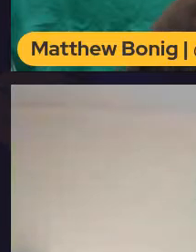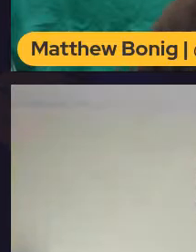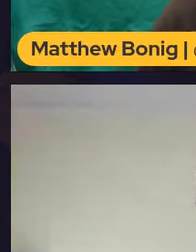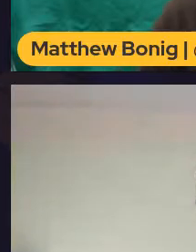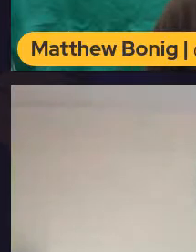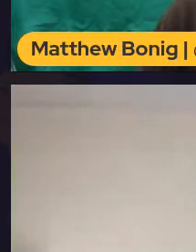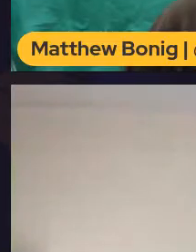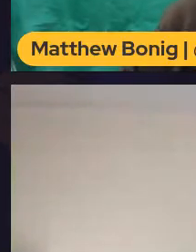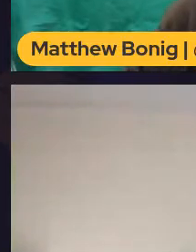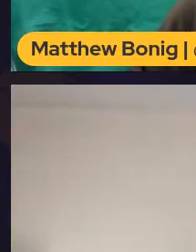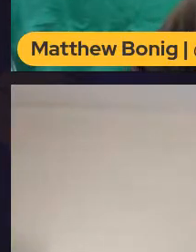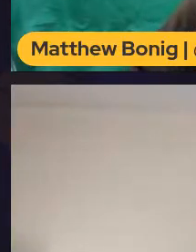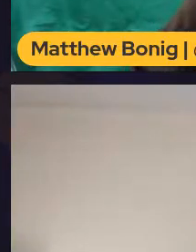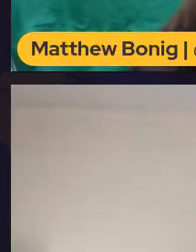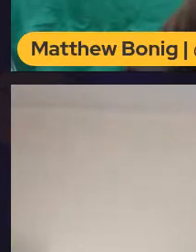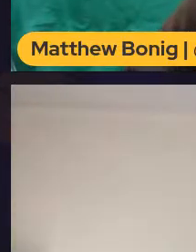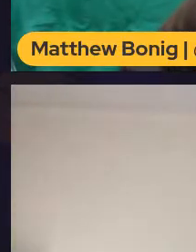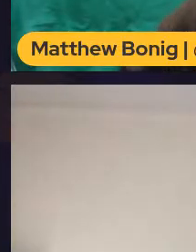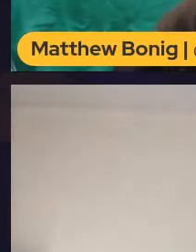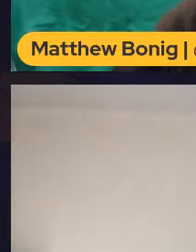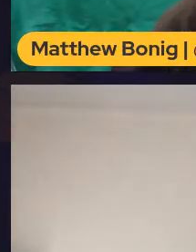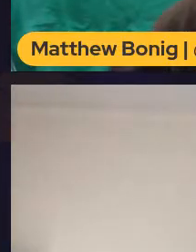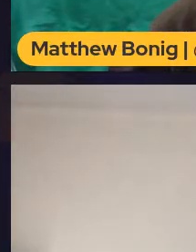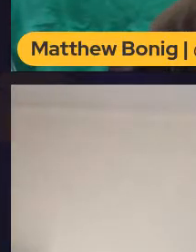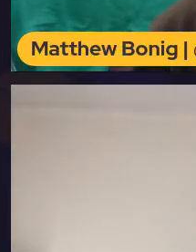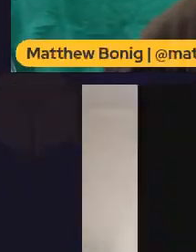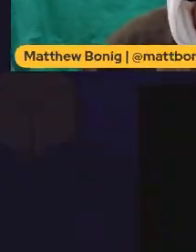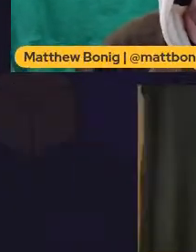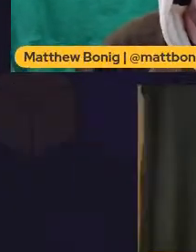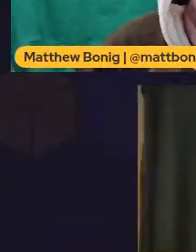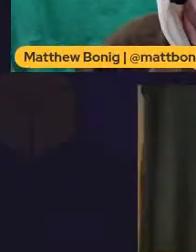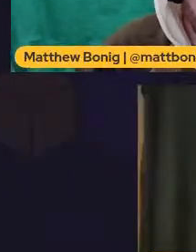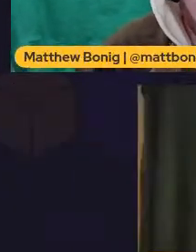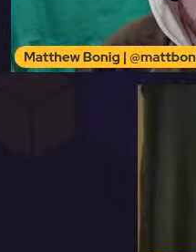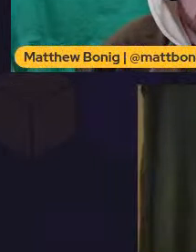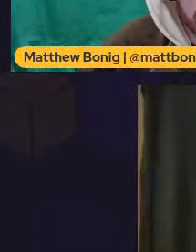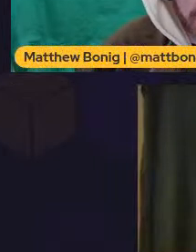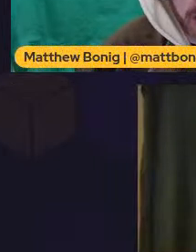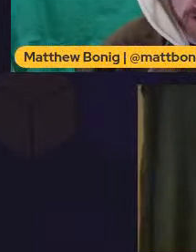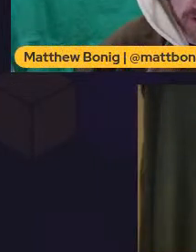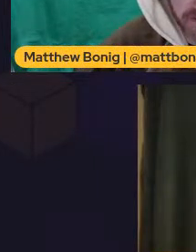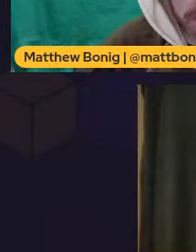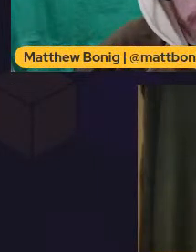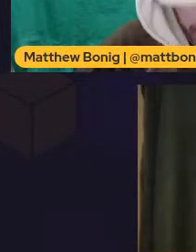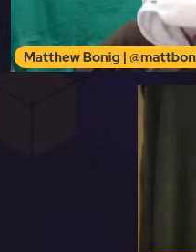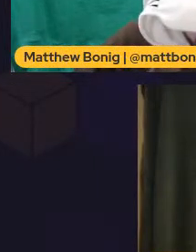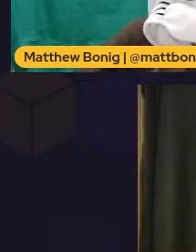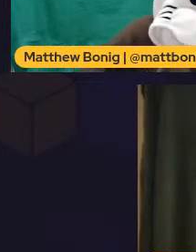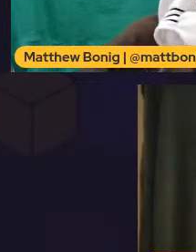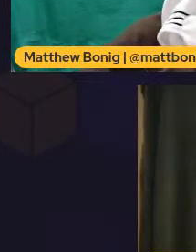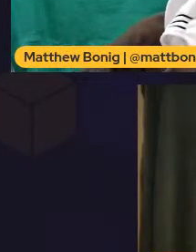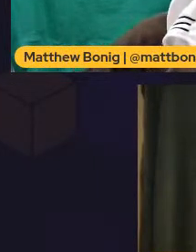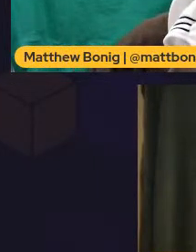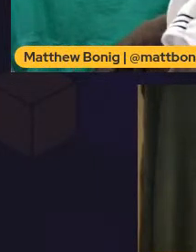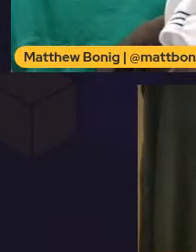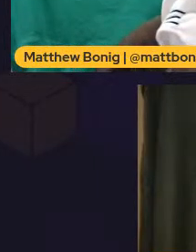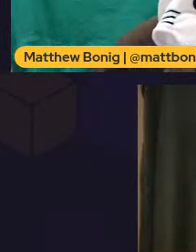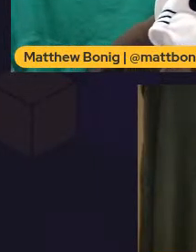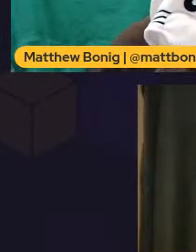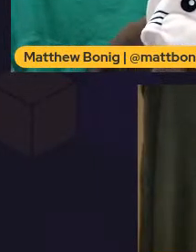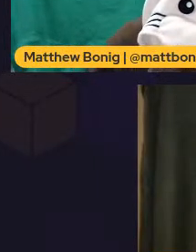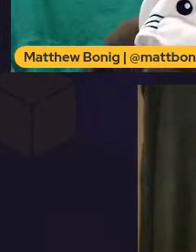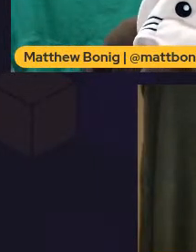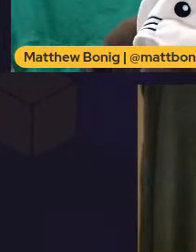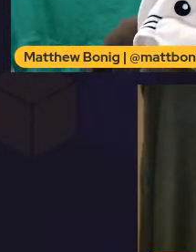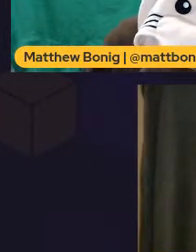All right. So next up, we have got Dakota. Welcome, Dakota. How you doing? Good. How about yourself? Good,